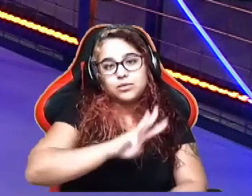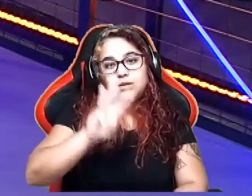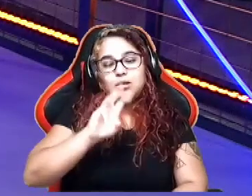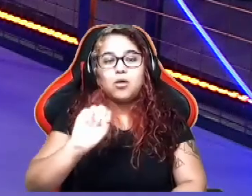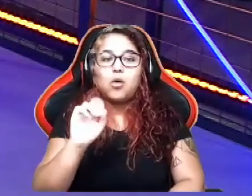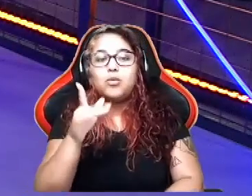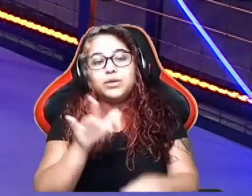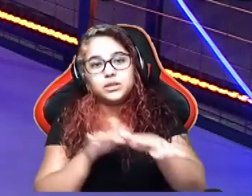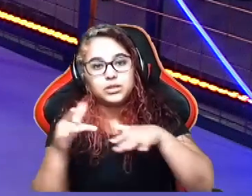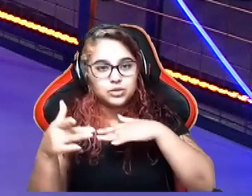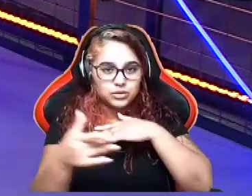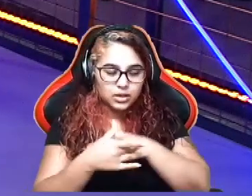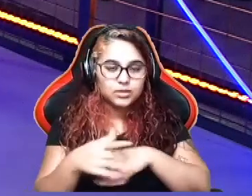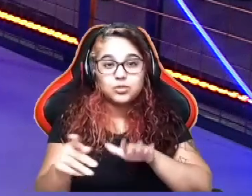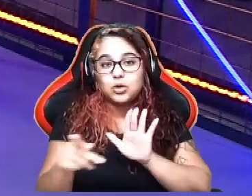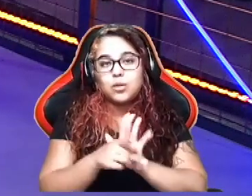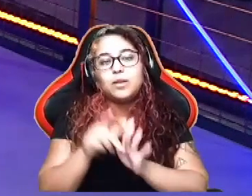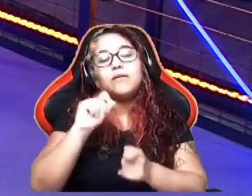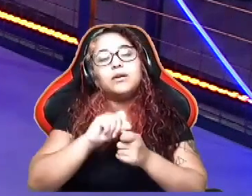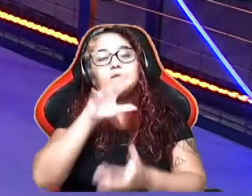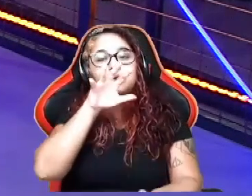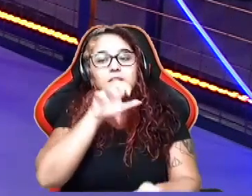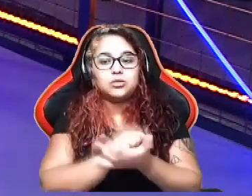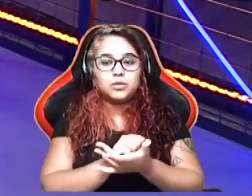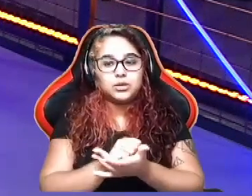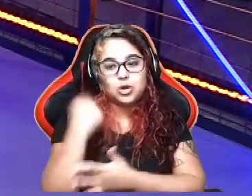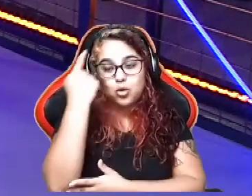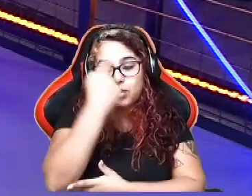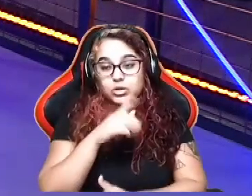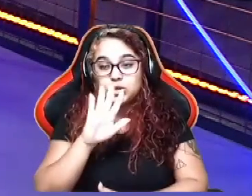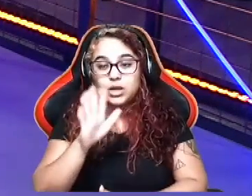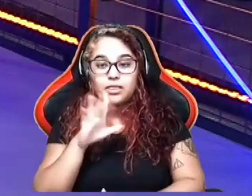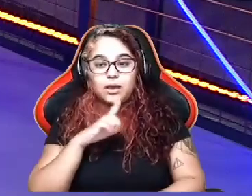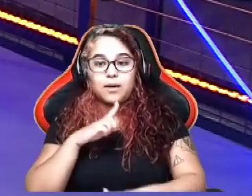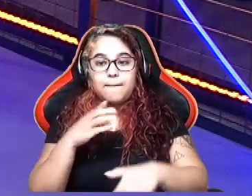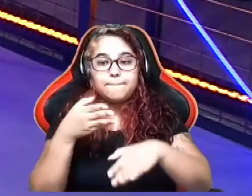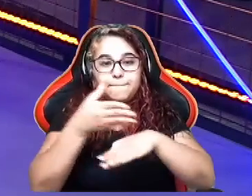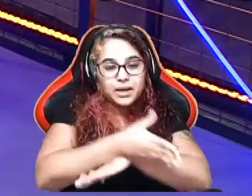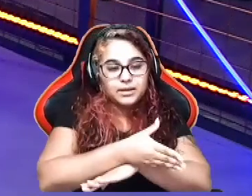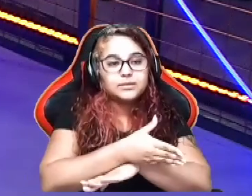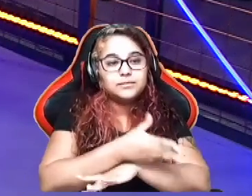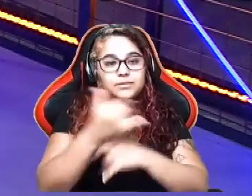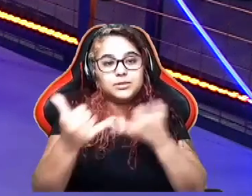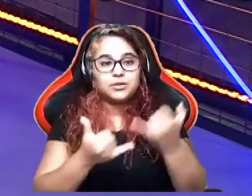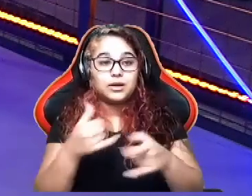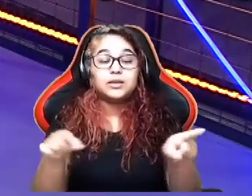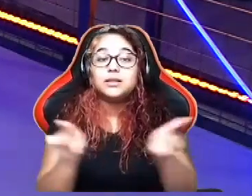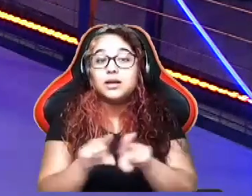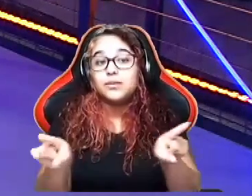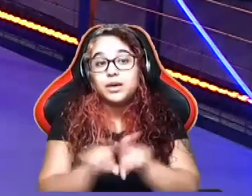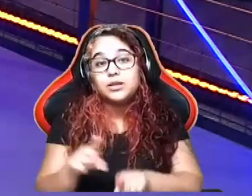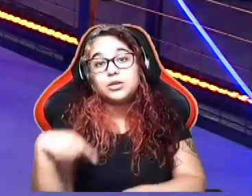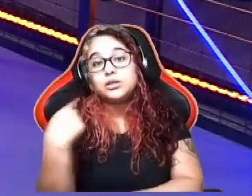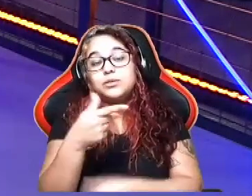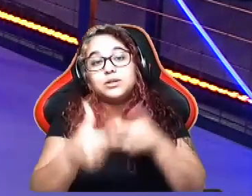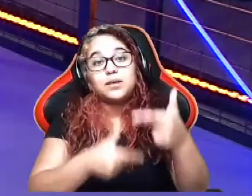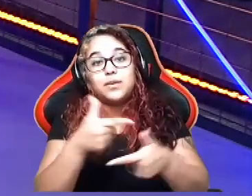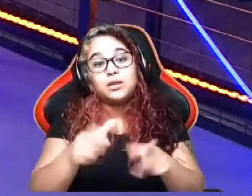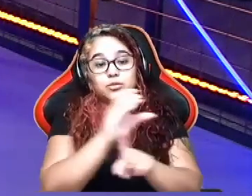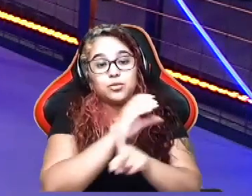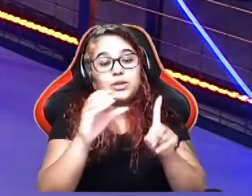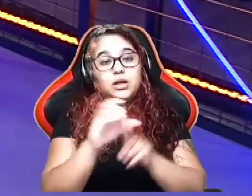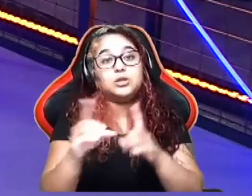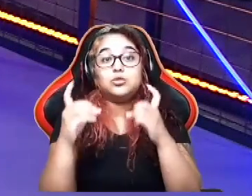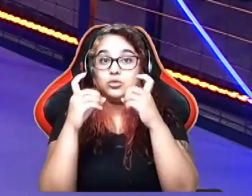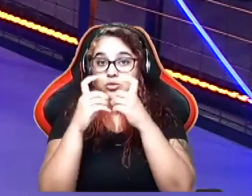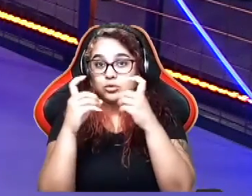look at our website, sign up, and you might be selected to play.